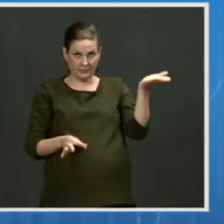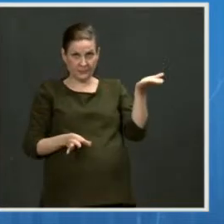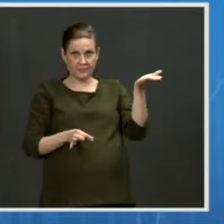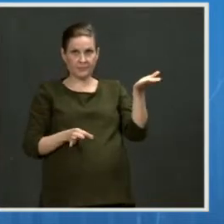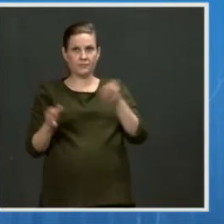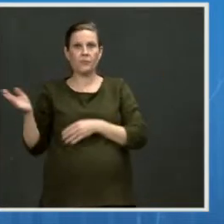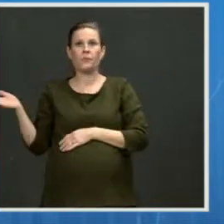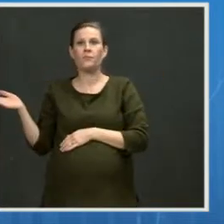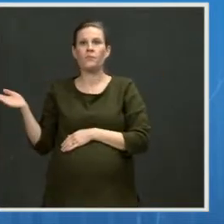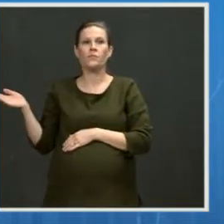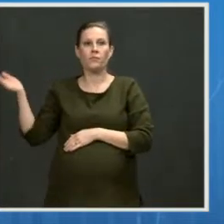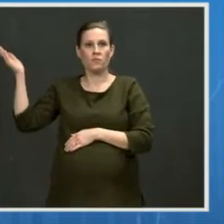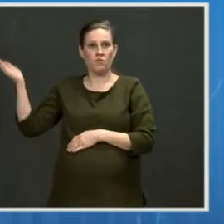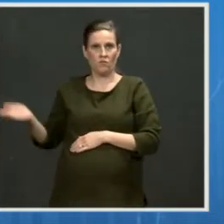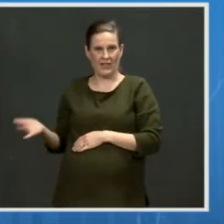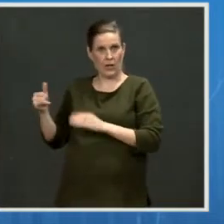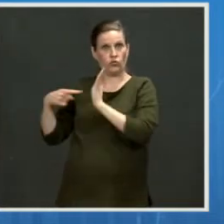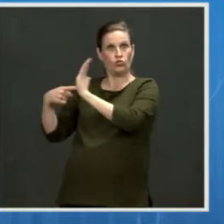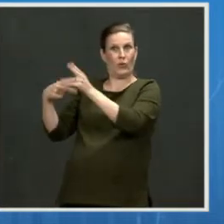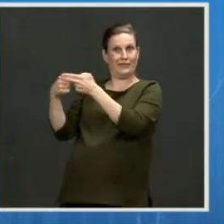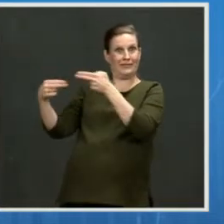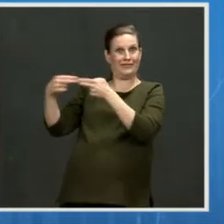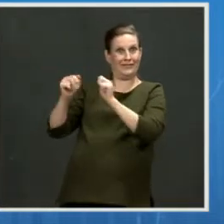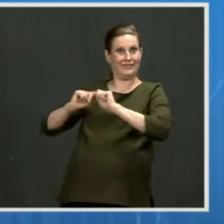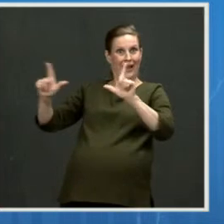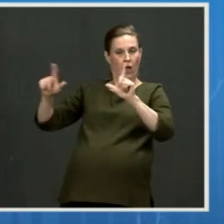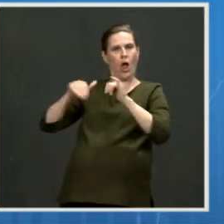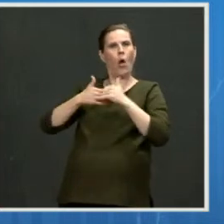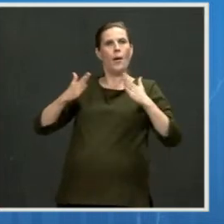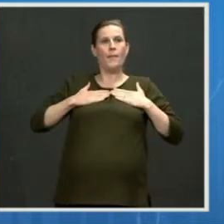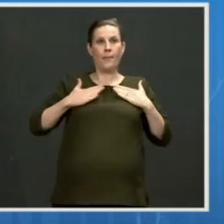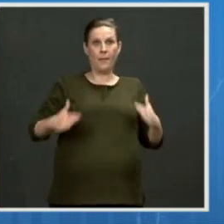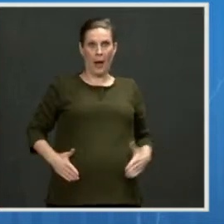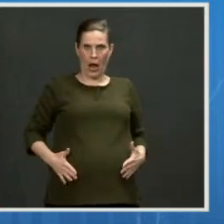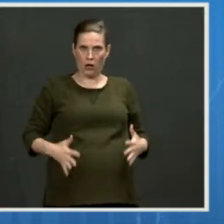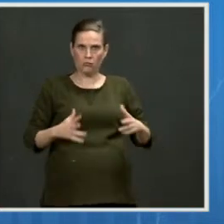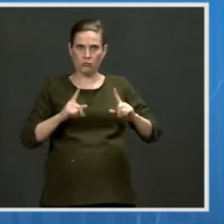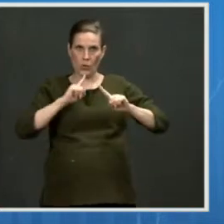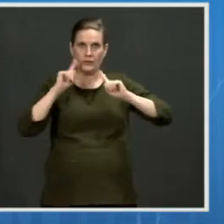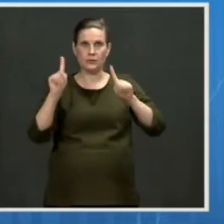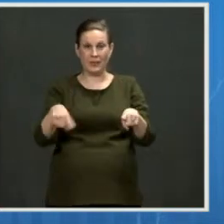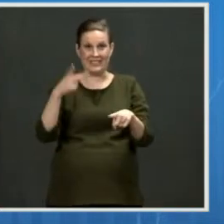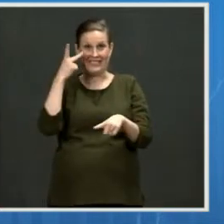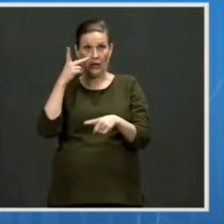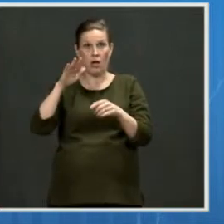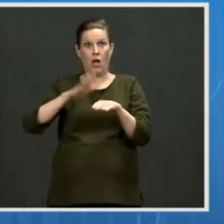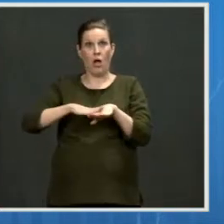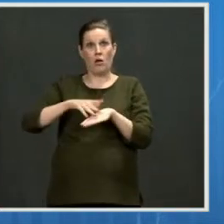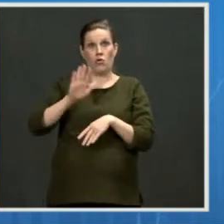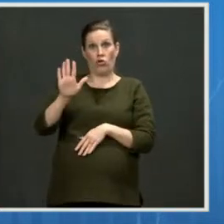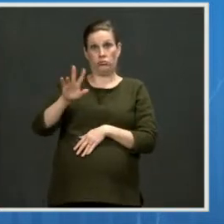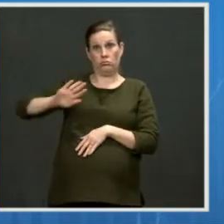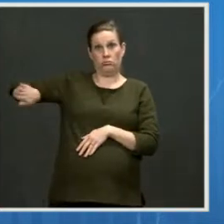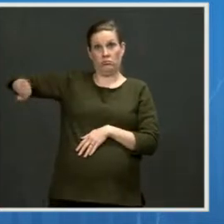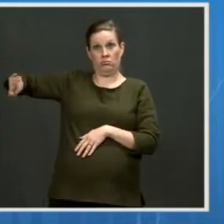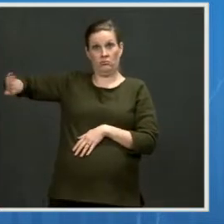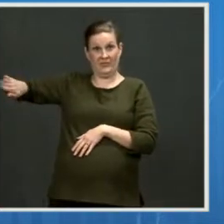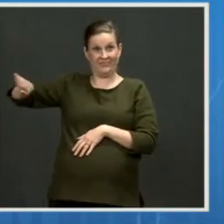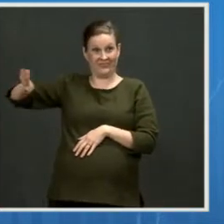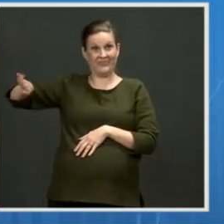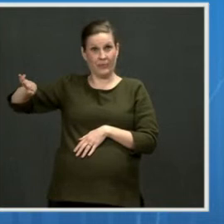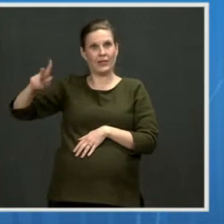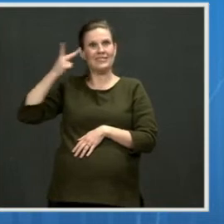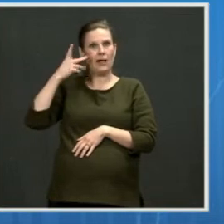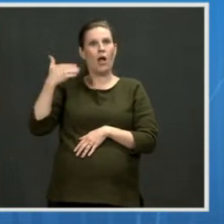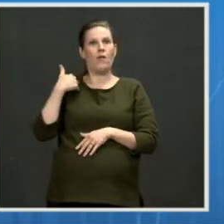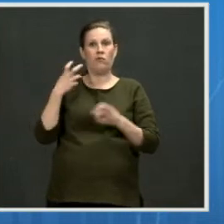immune response to SARS-CoV-2. On the left-hand part of the slide is what happens when you get acutely infected.